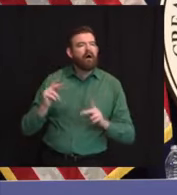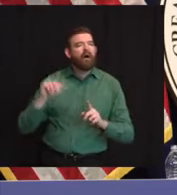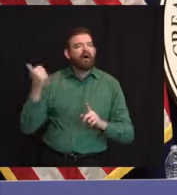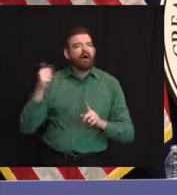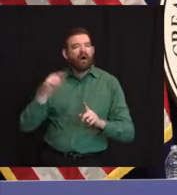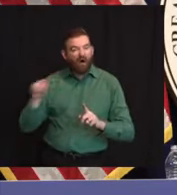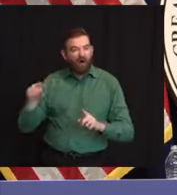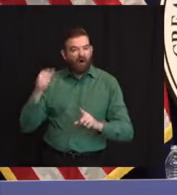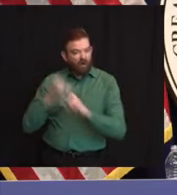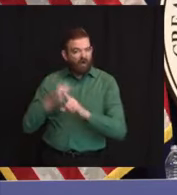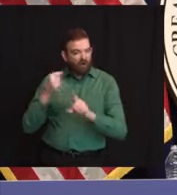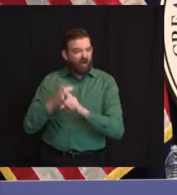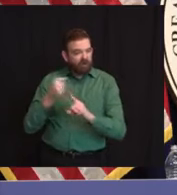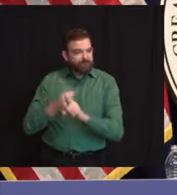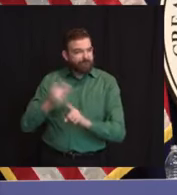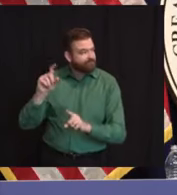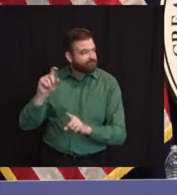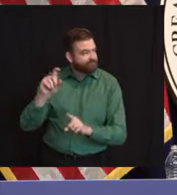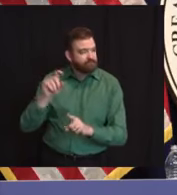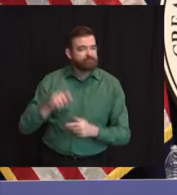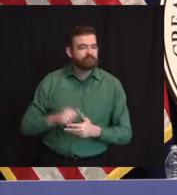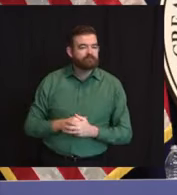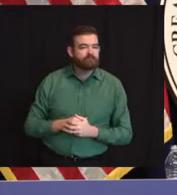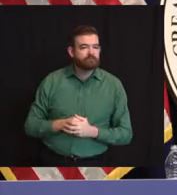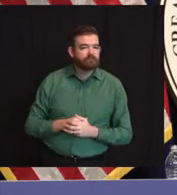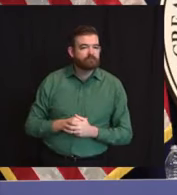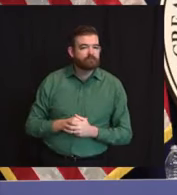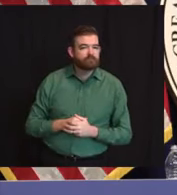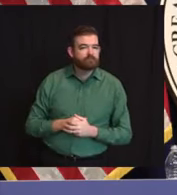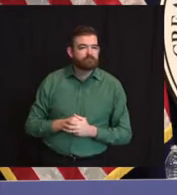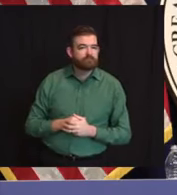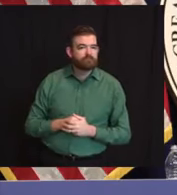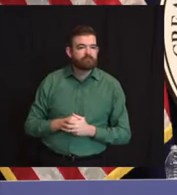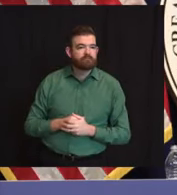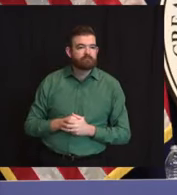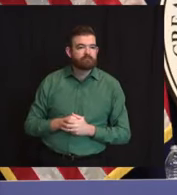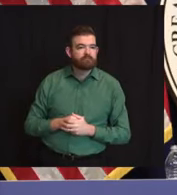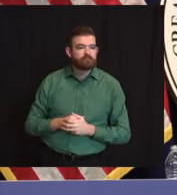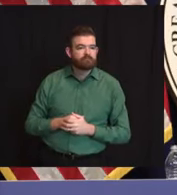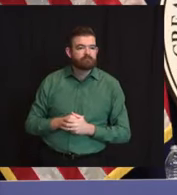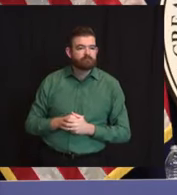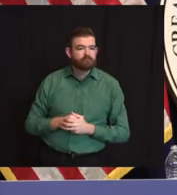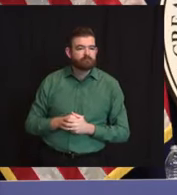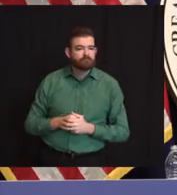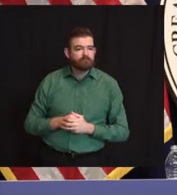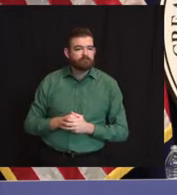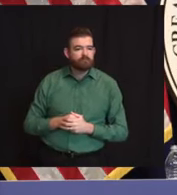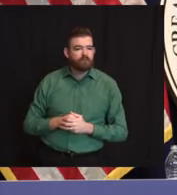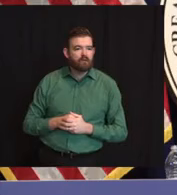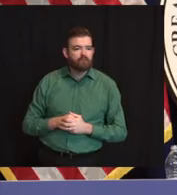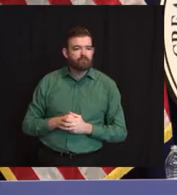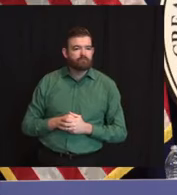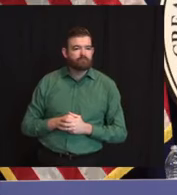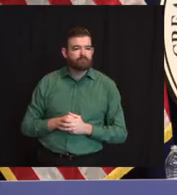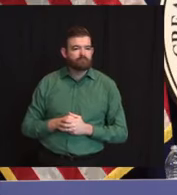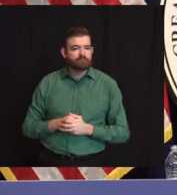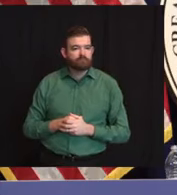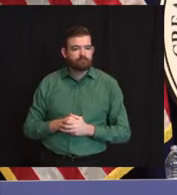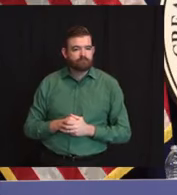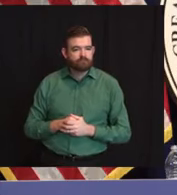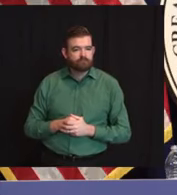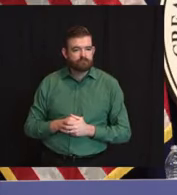tested. This is not required in the law you just signed, but shouldn't we just track this as well so we can make sure the testing system is not biased against